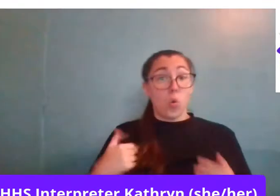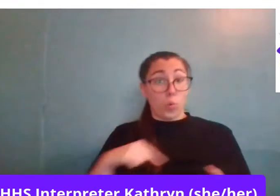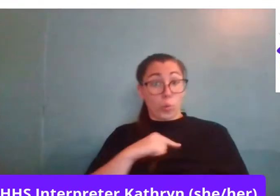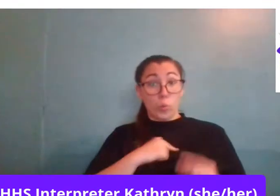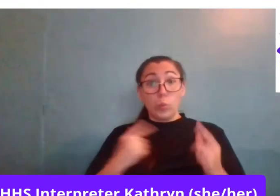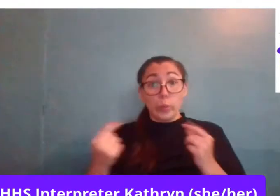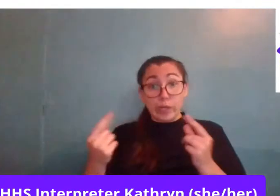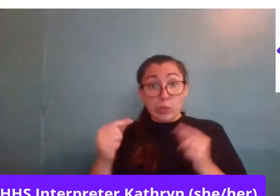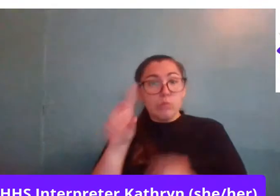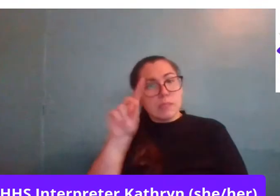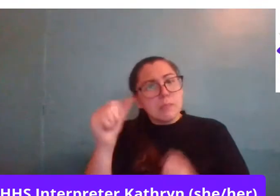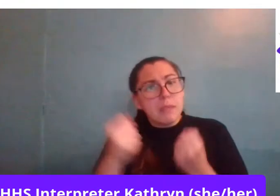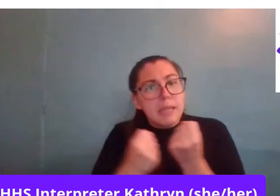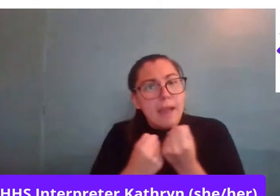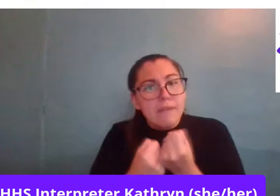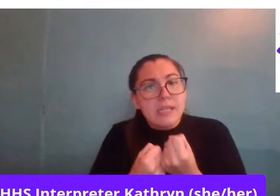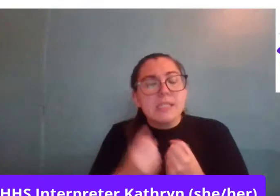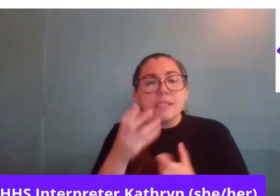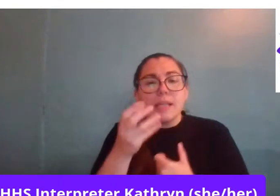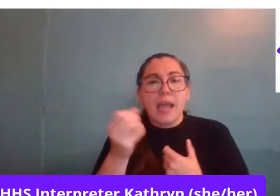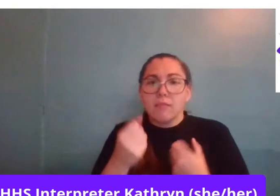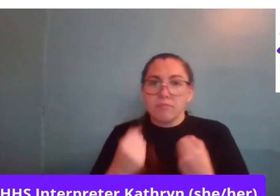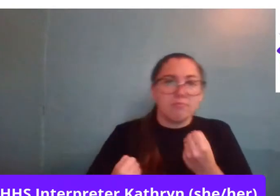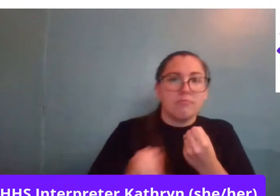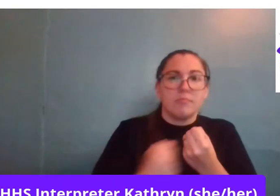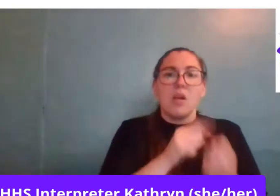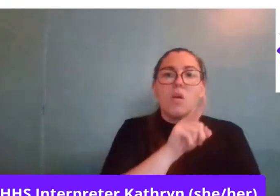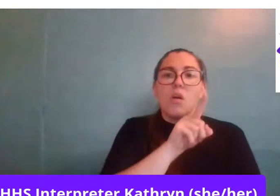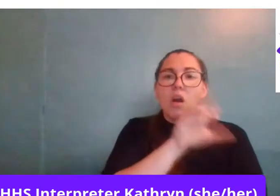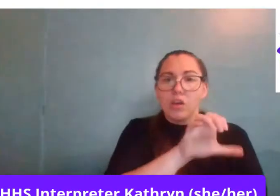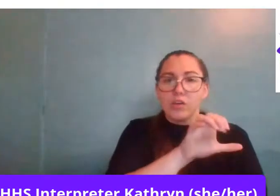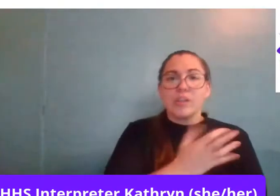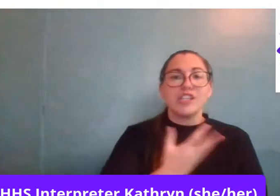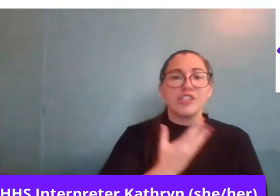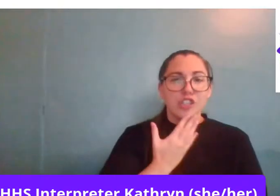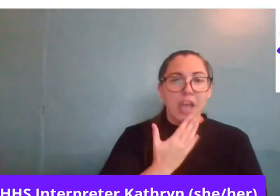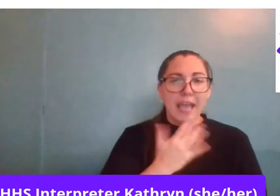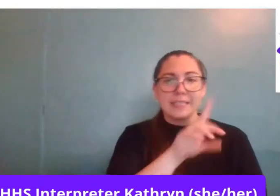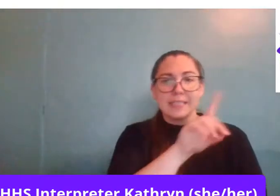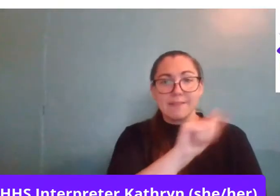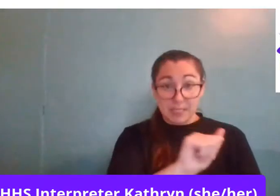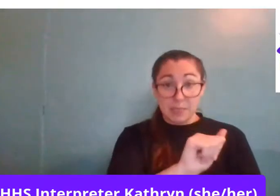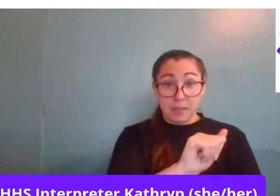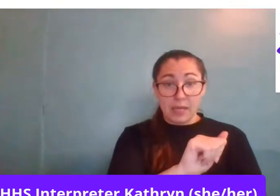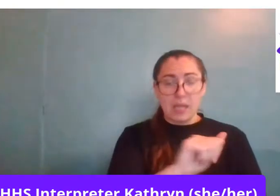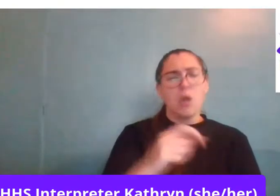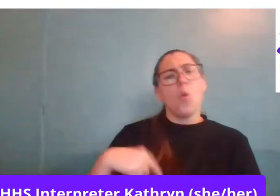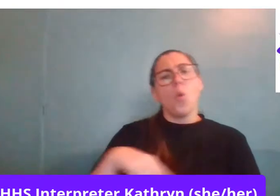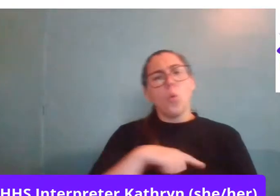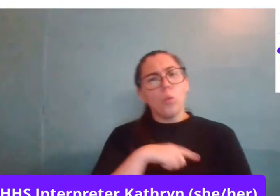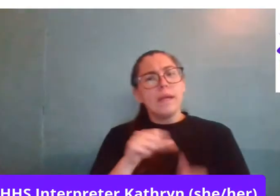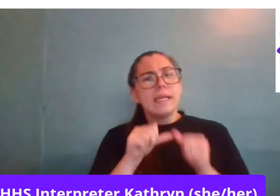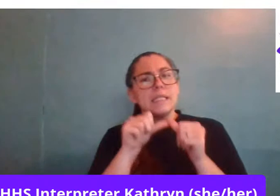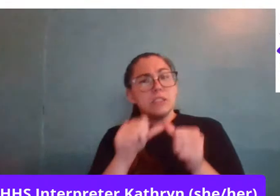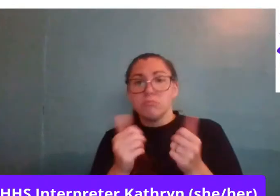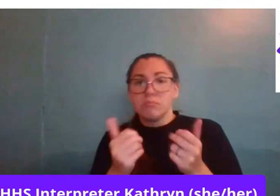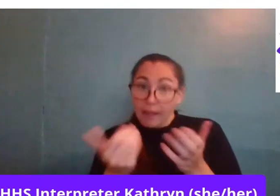disability advocates, and then alongside 100 Shades of Disability, where we do continue to,